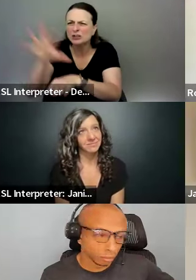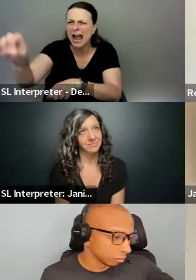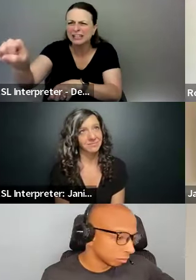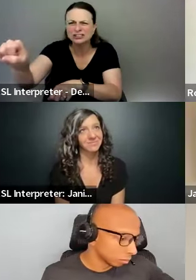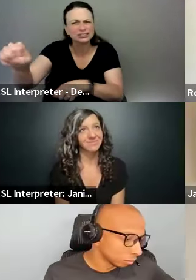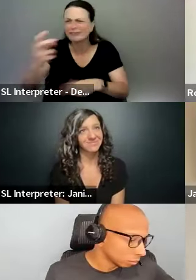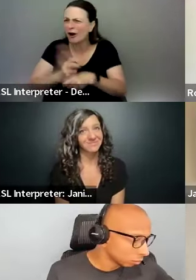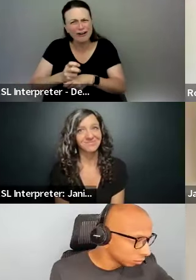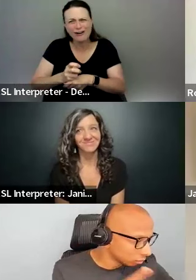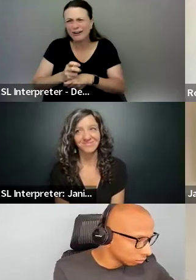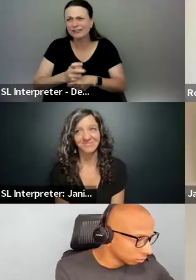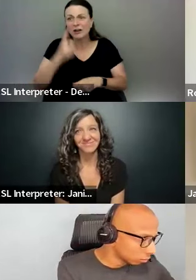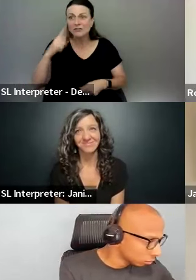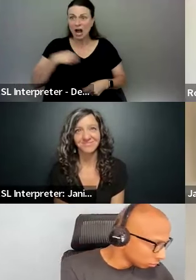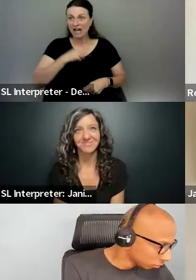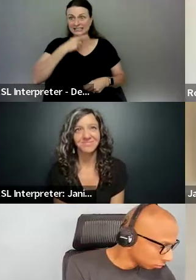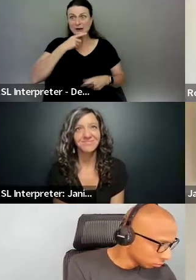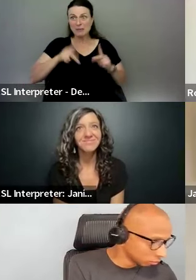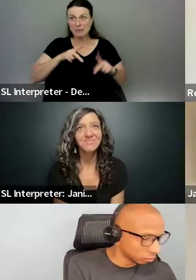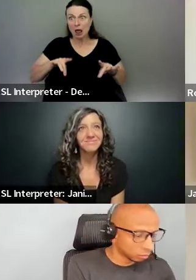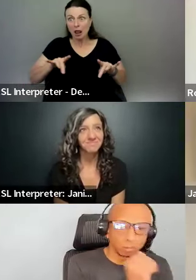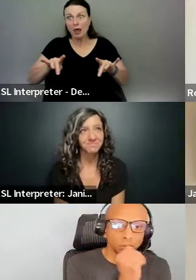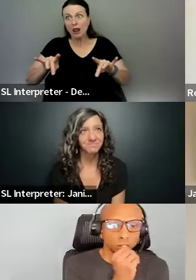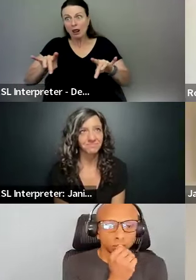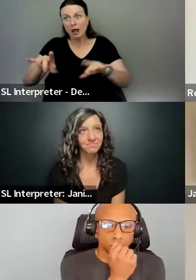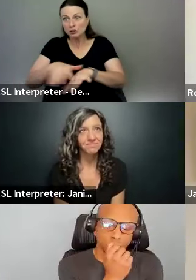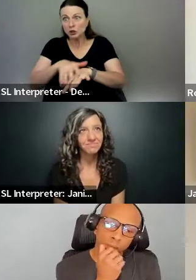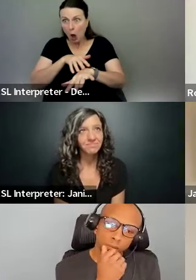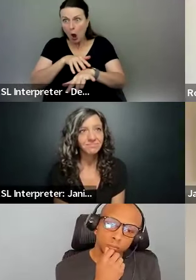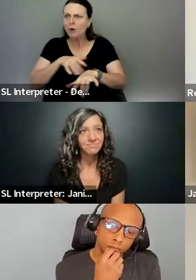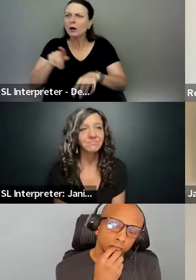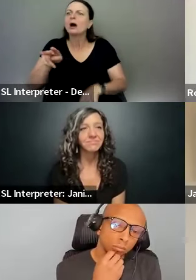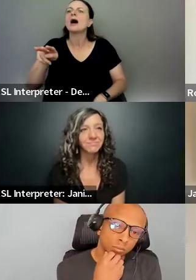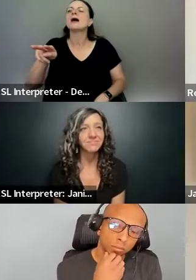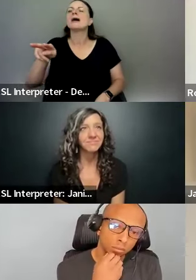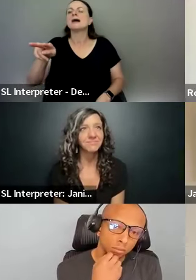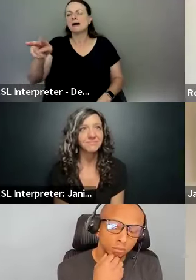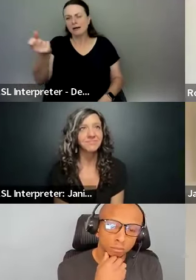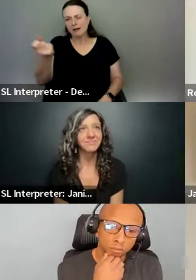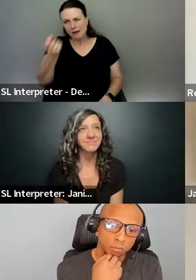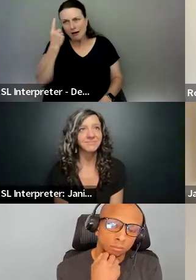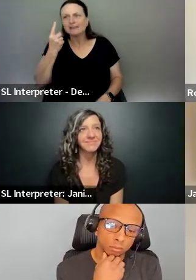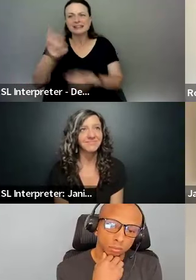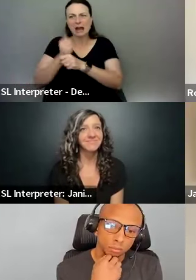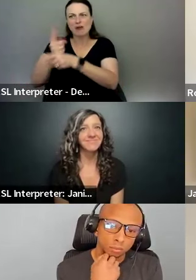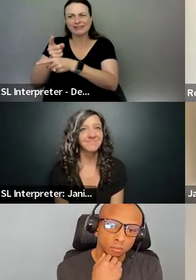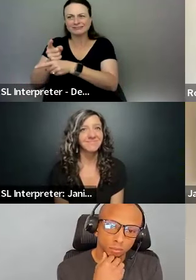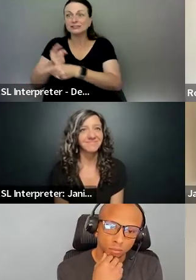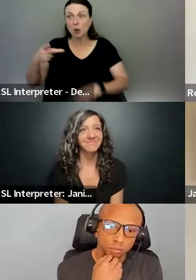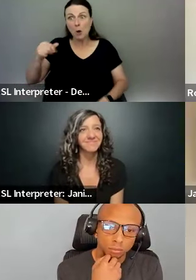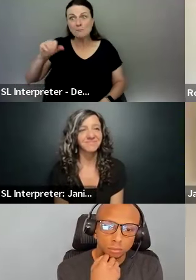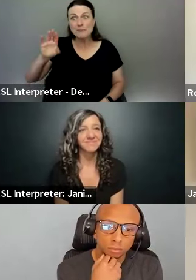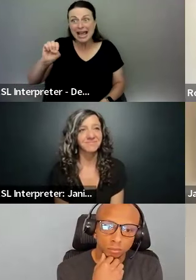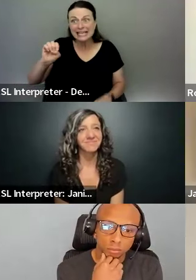right? Like, so for us hearing people who are learning, you know, it has to be slow. And so I think the video, the pace that Andrew did was really